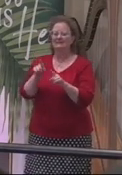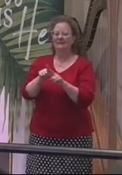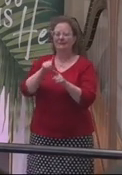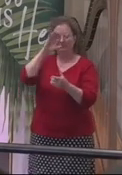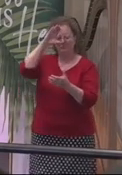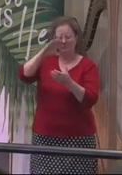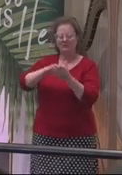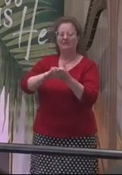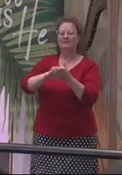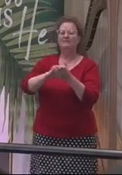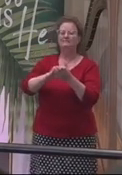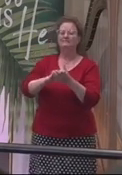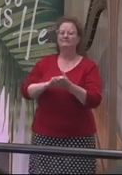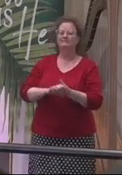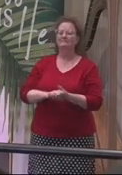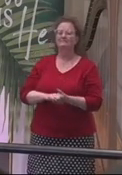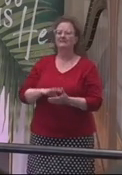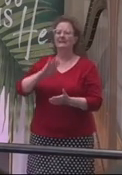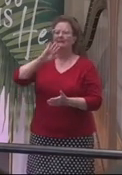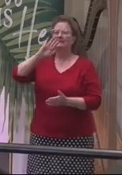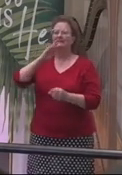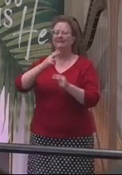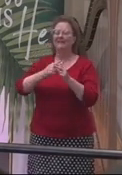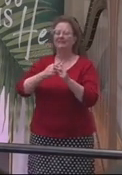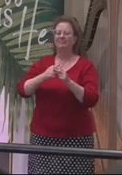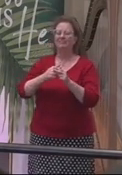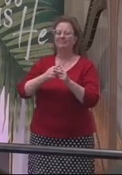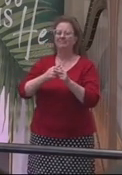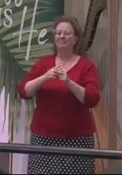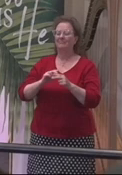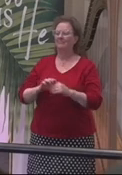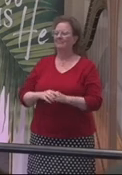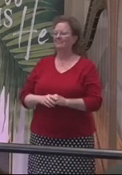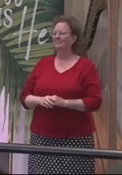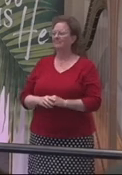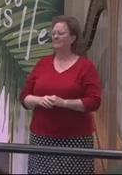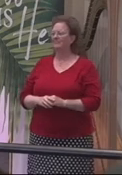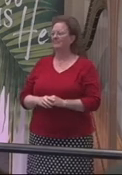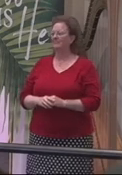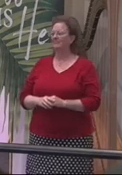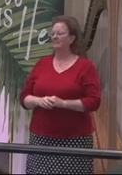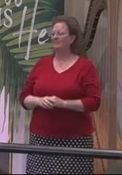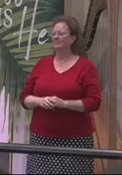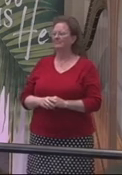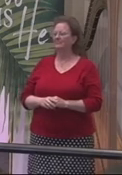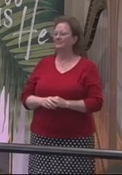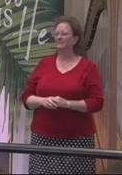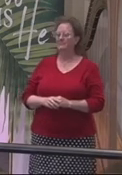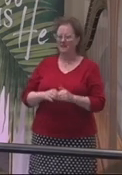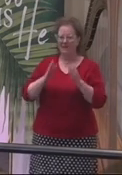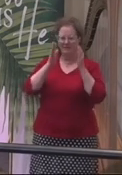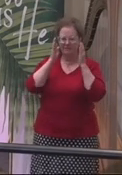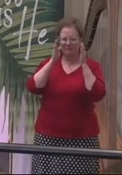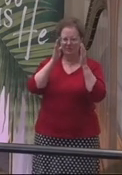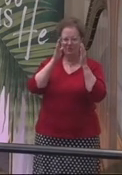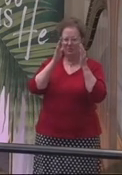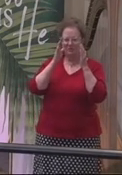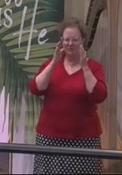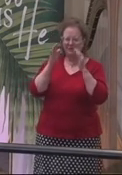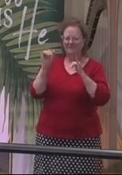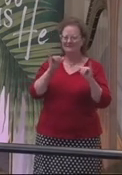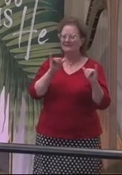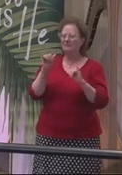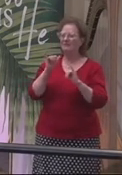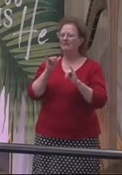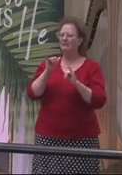name. Today, I want to invite you to take the perspective of Lazarus this